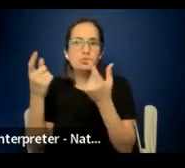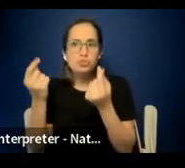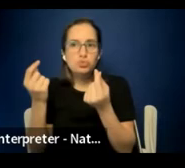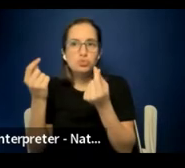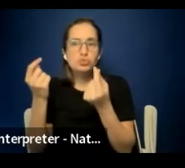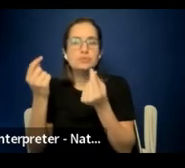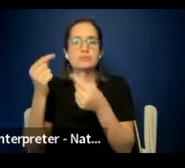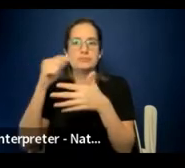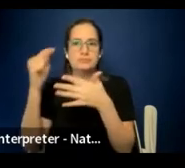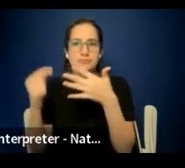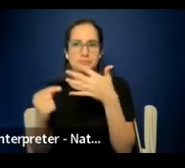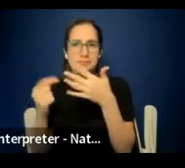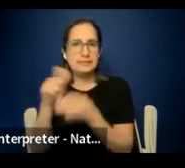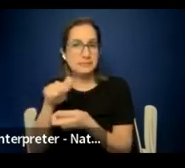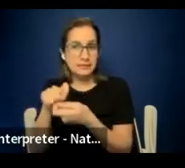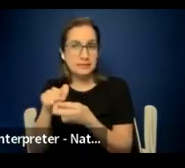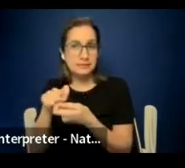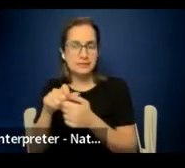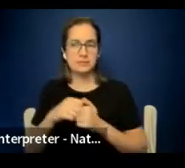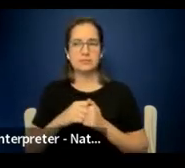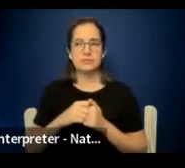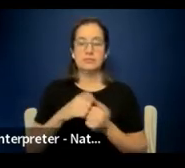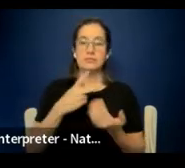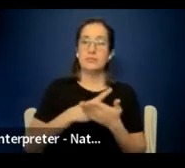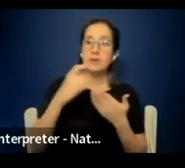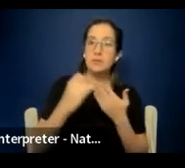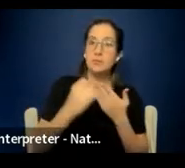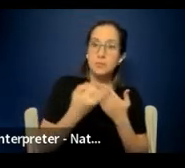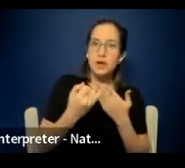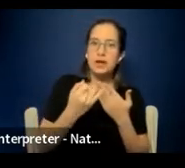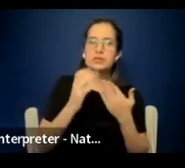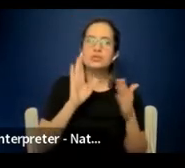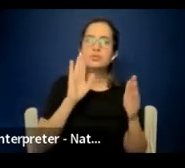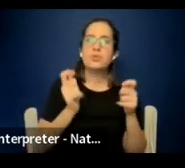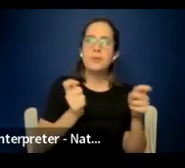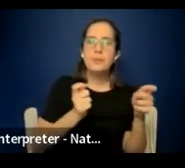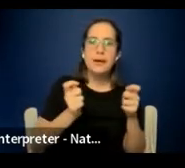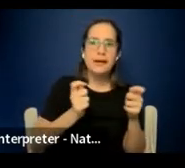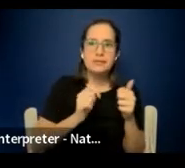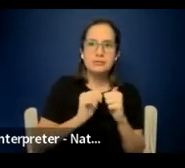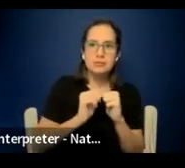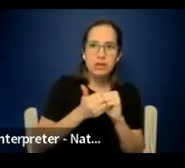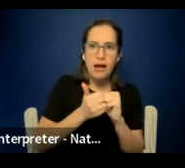in your organization. So there's a lot of planning and management that's required here.